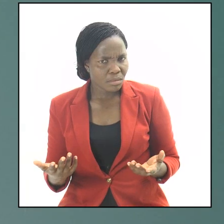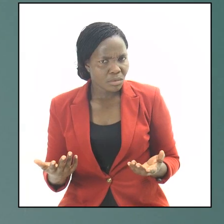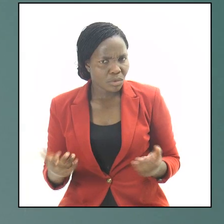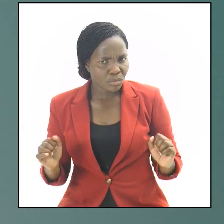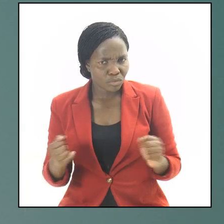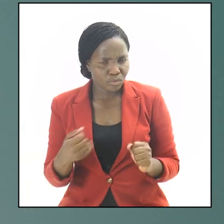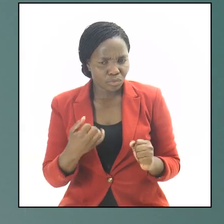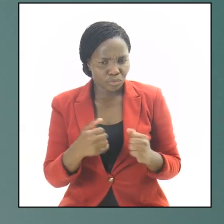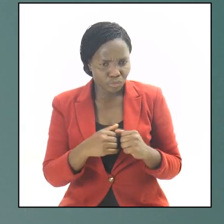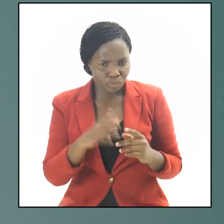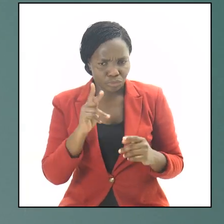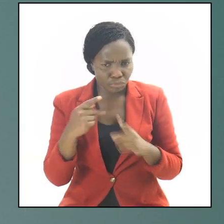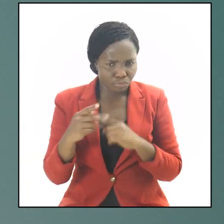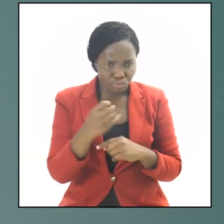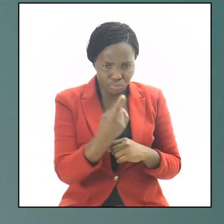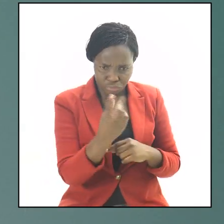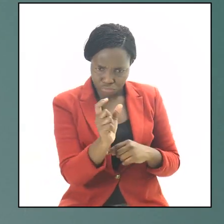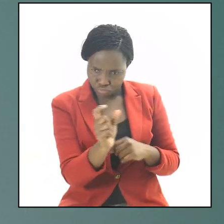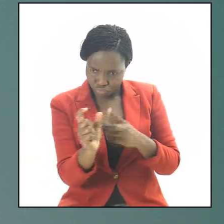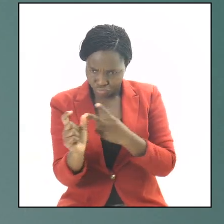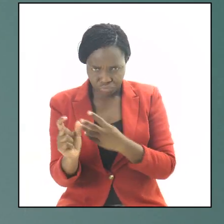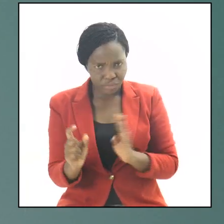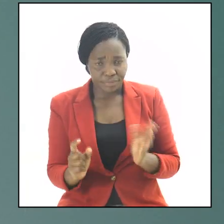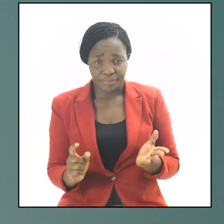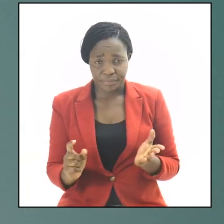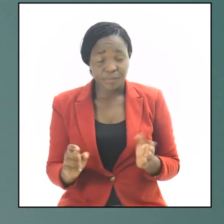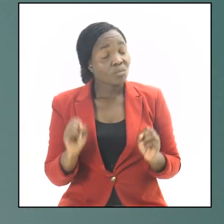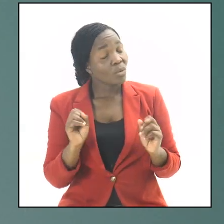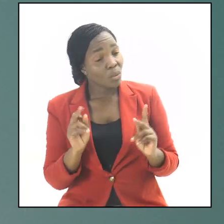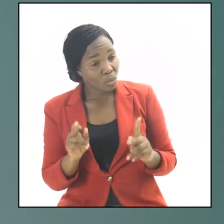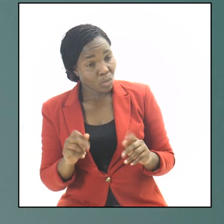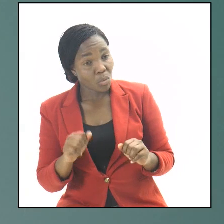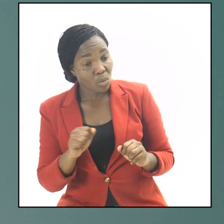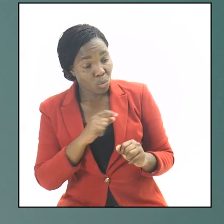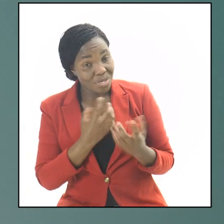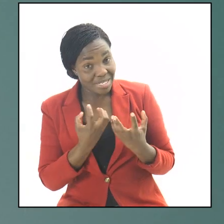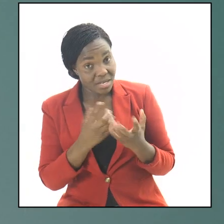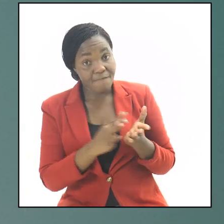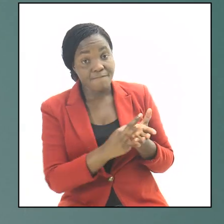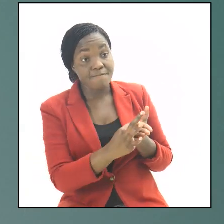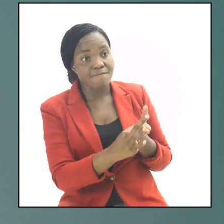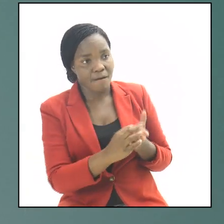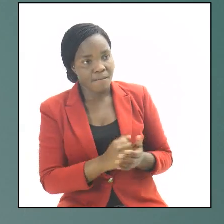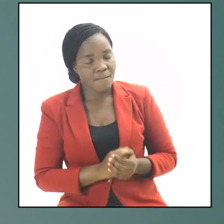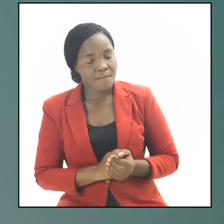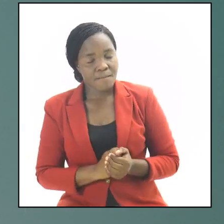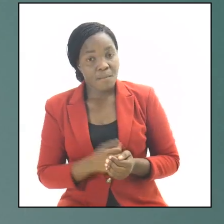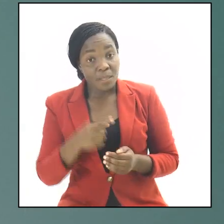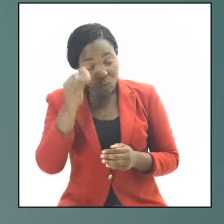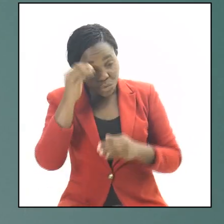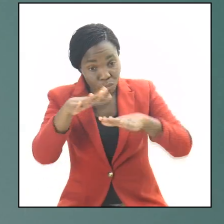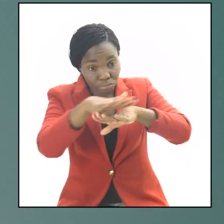of squares this time. Yes, that is why we need a formula. But we know that the area